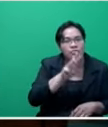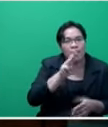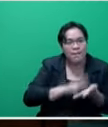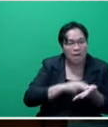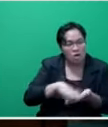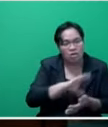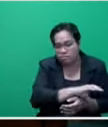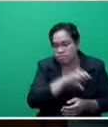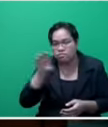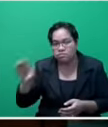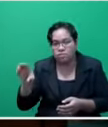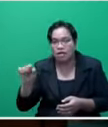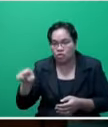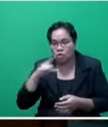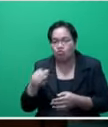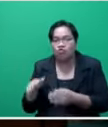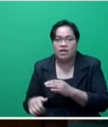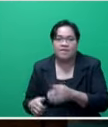this program.